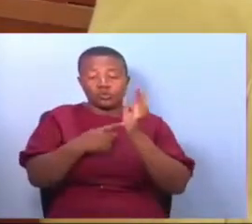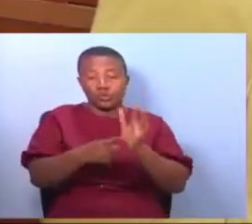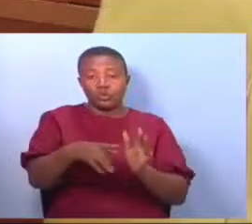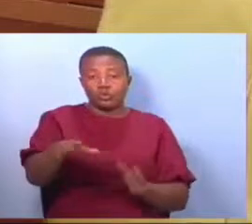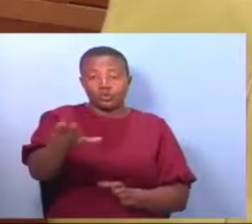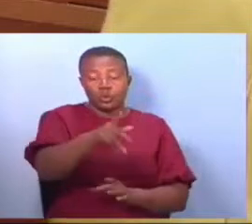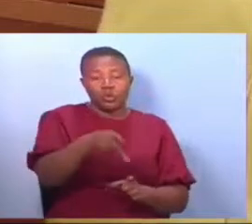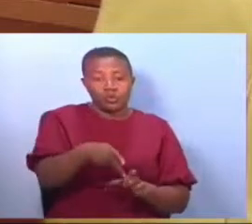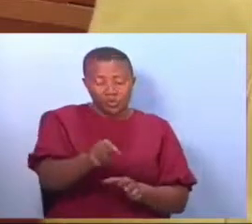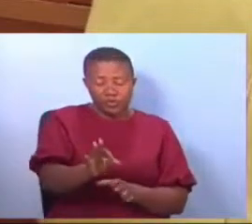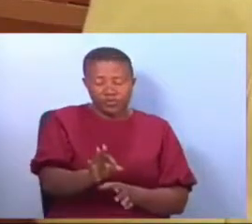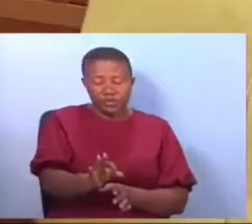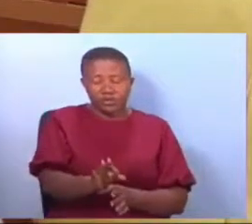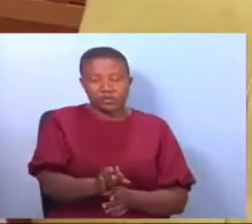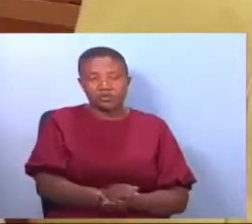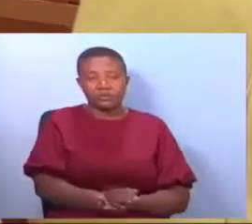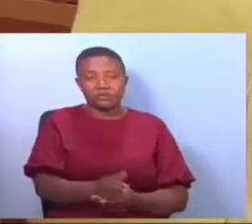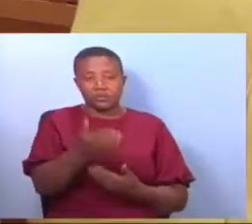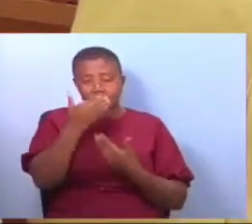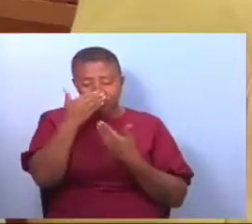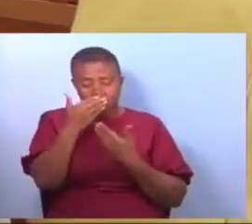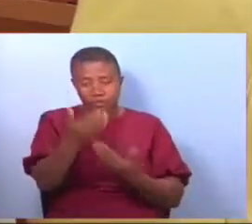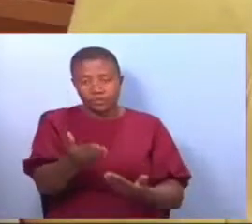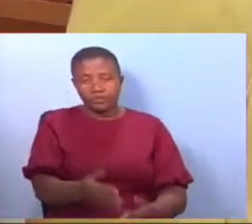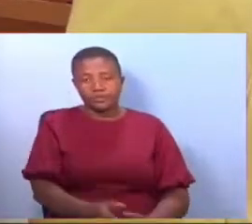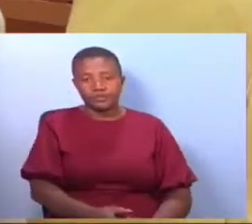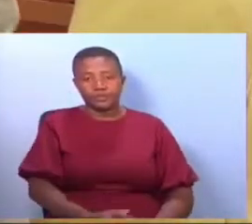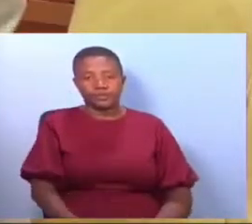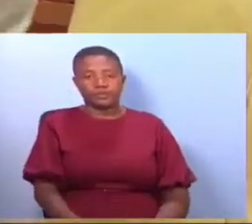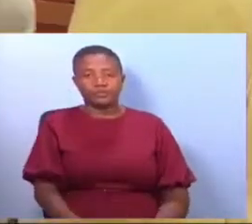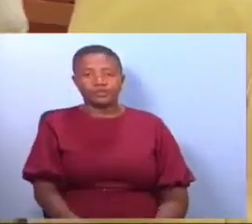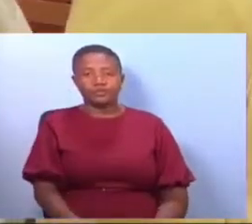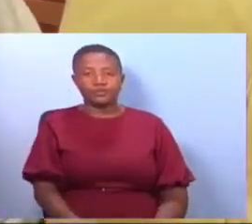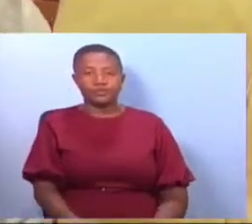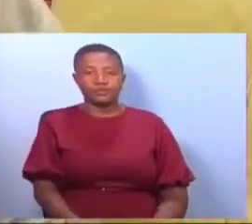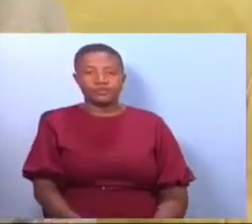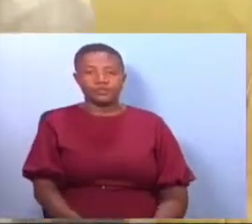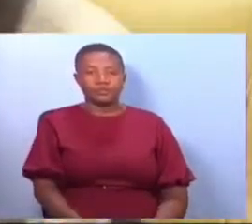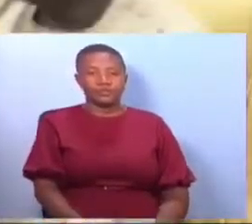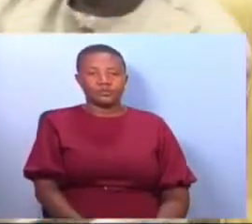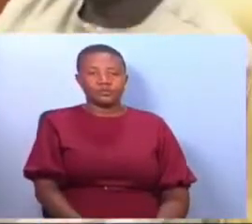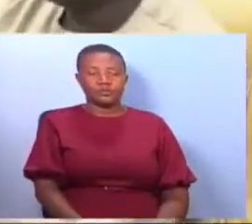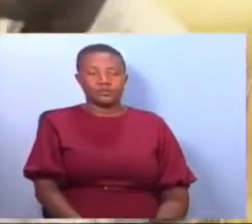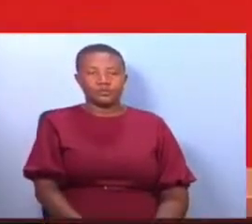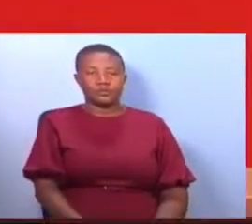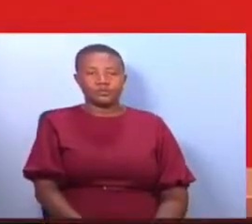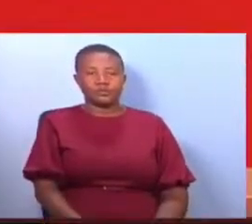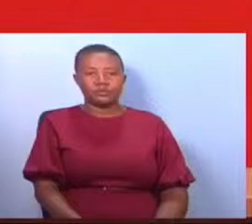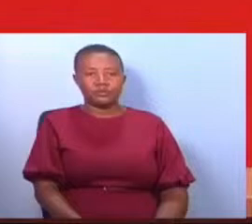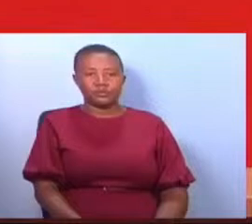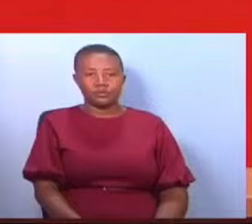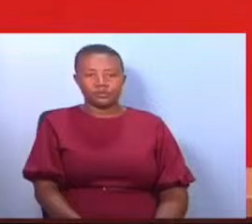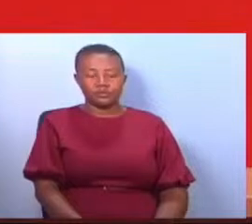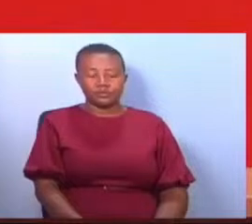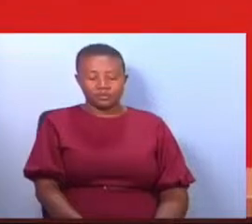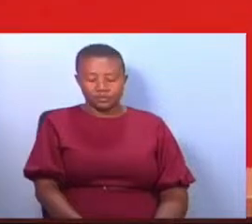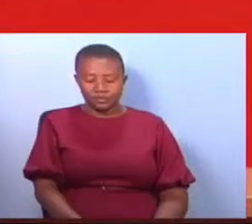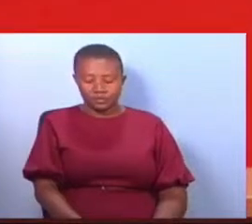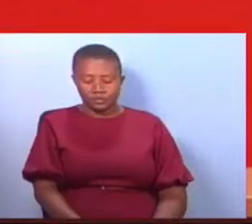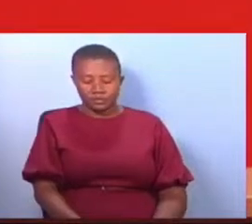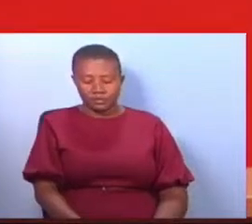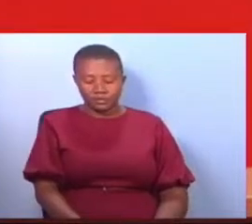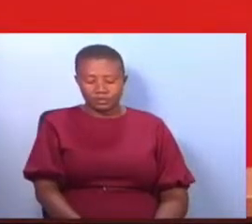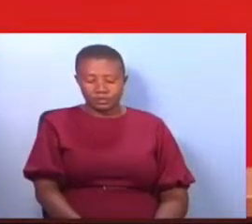profession and politics. With this few words, Mr. Speaker, I thank you. Thank you very much, Honorable